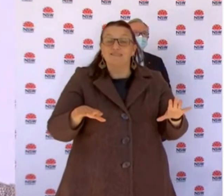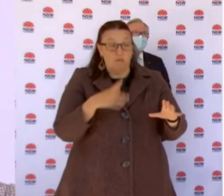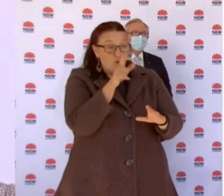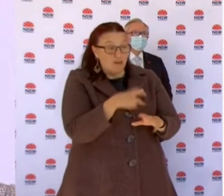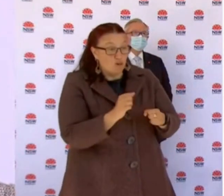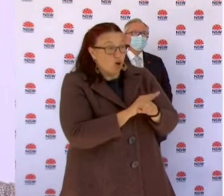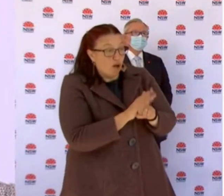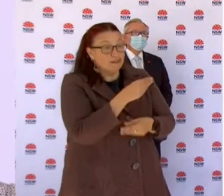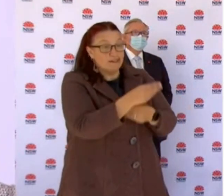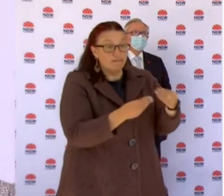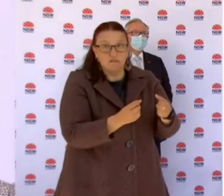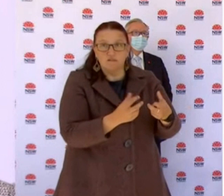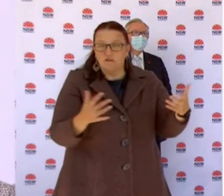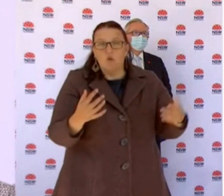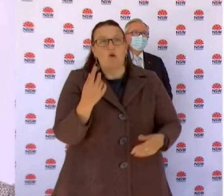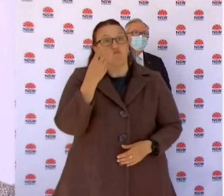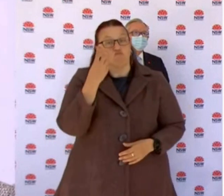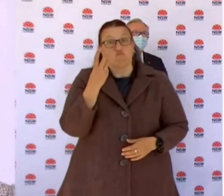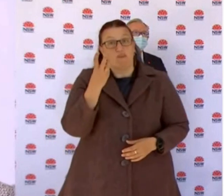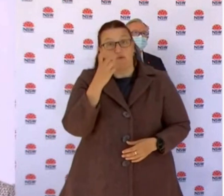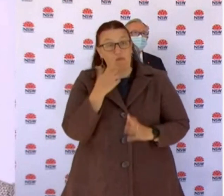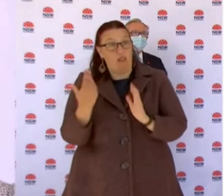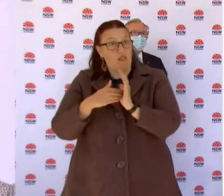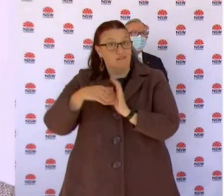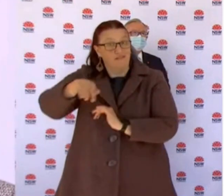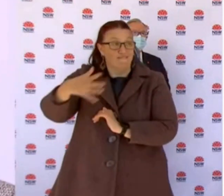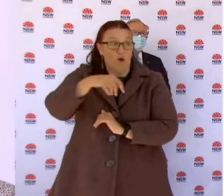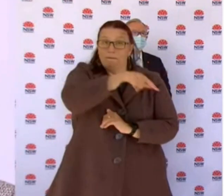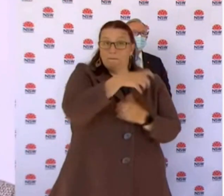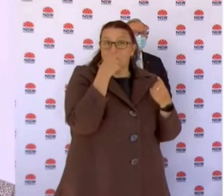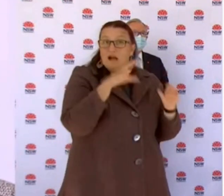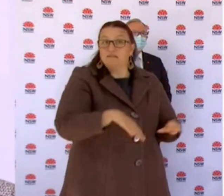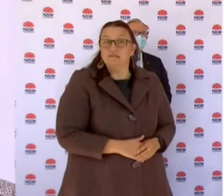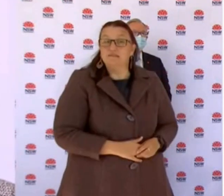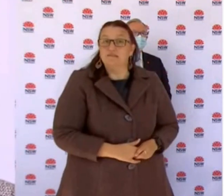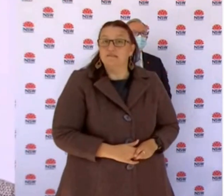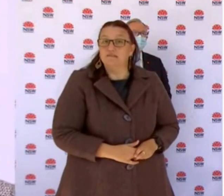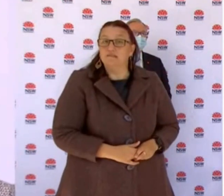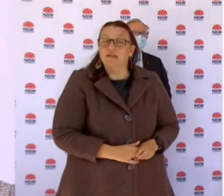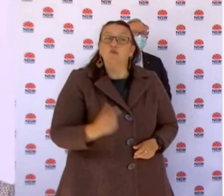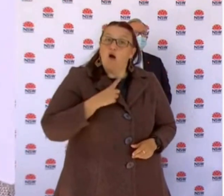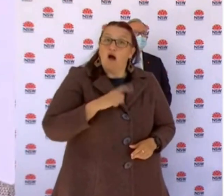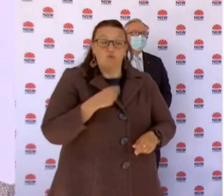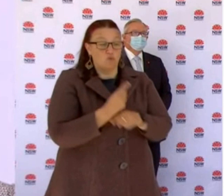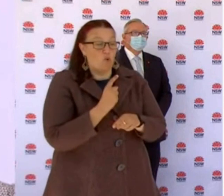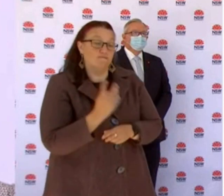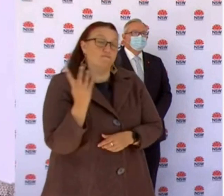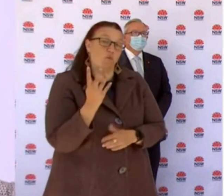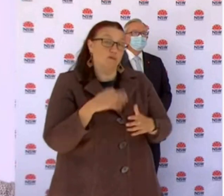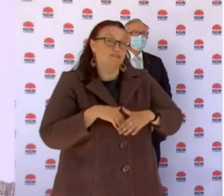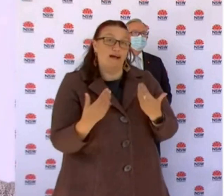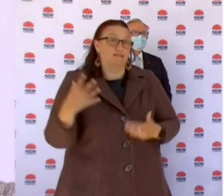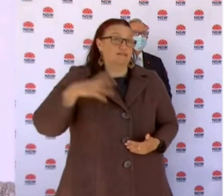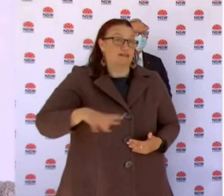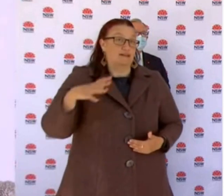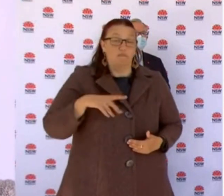get diagnosed and recognised through our surveillance testing, as some symptoms will be incredibly mild or some people will be